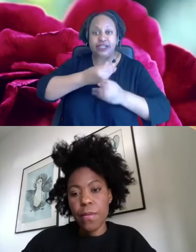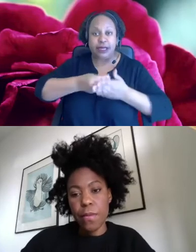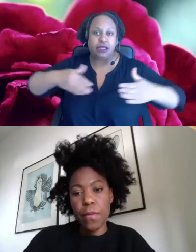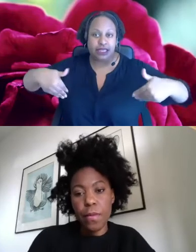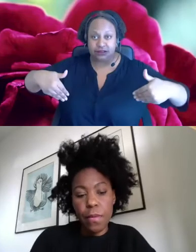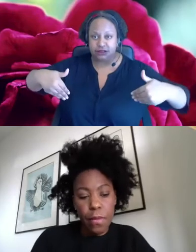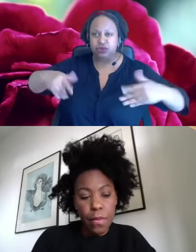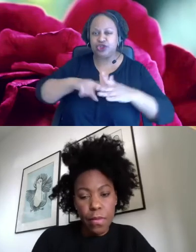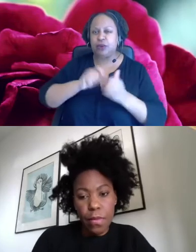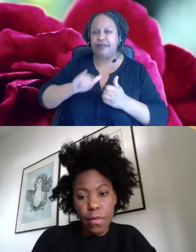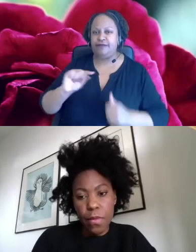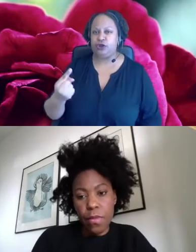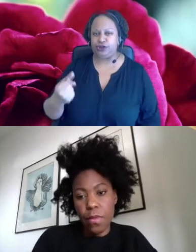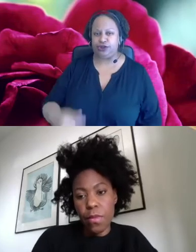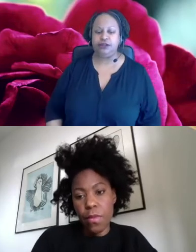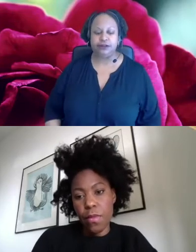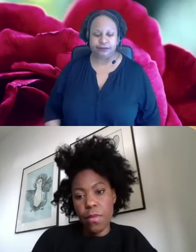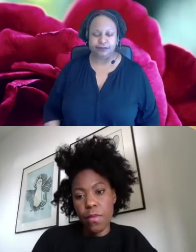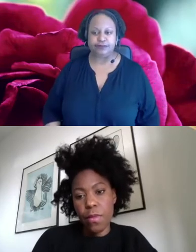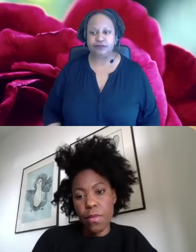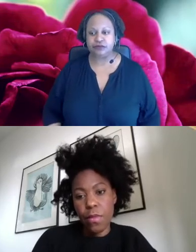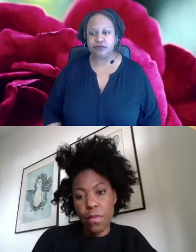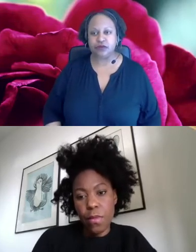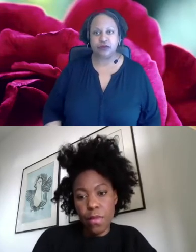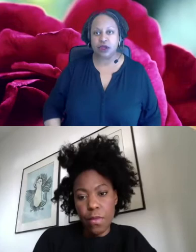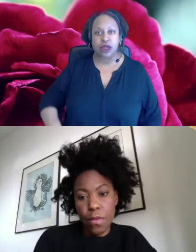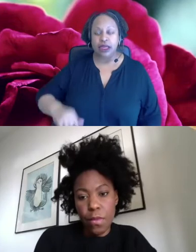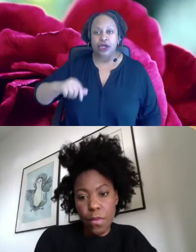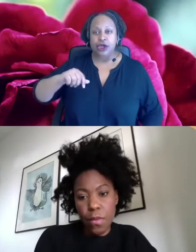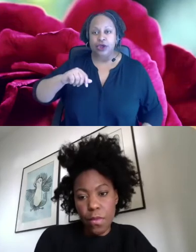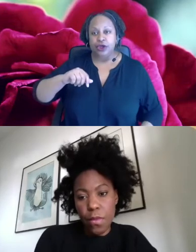yet. You don't report the